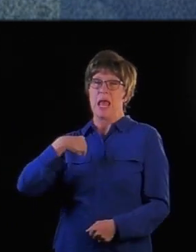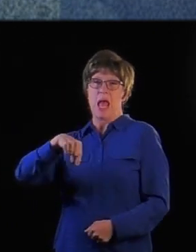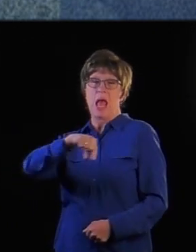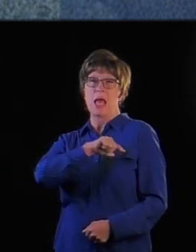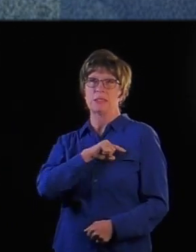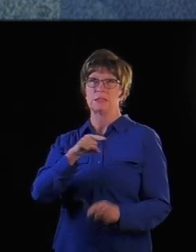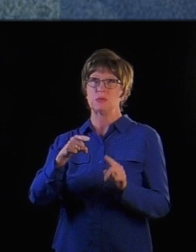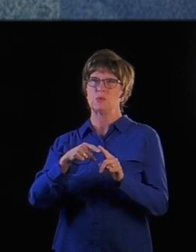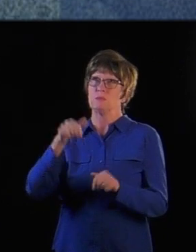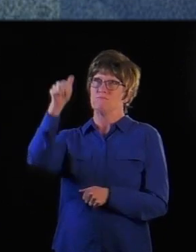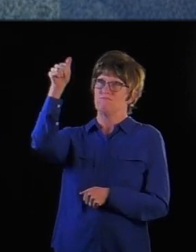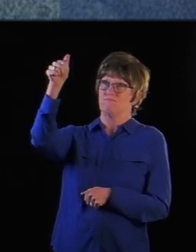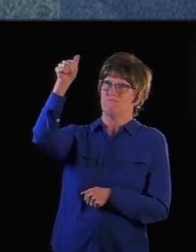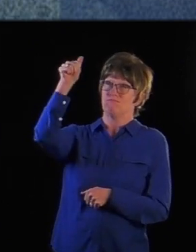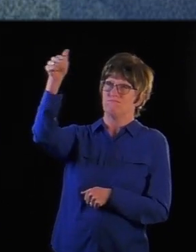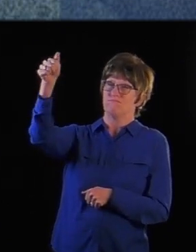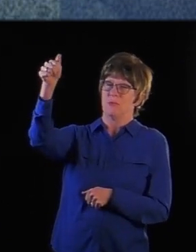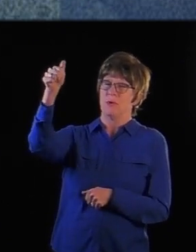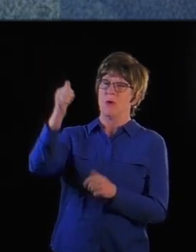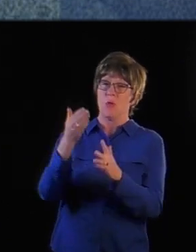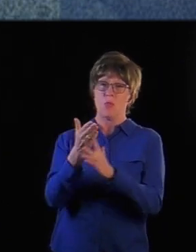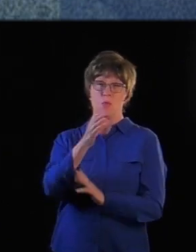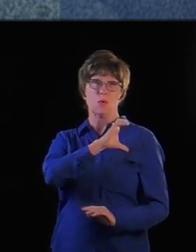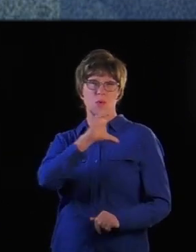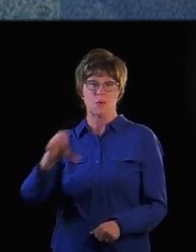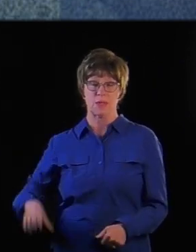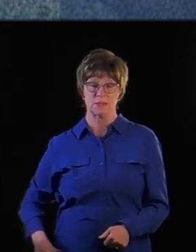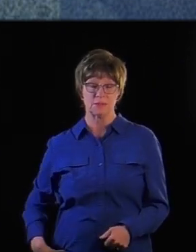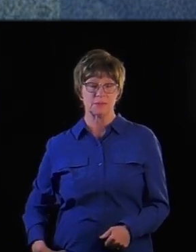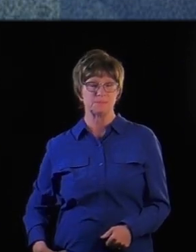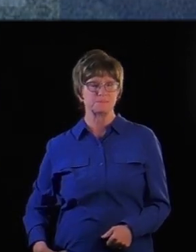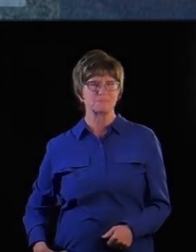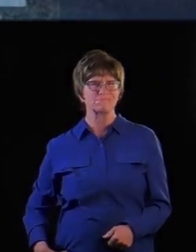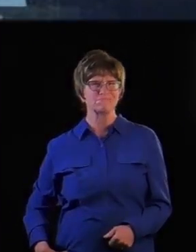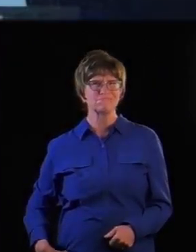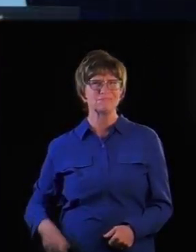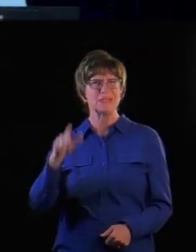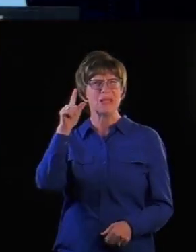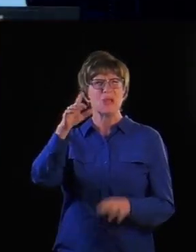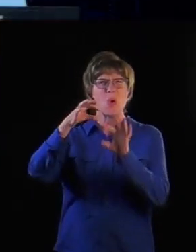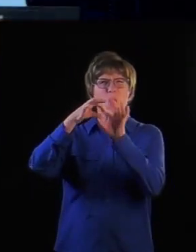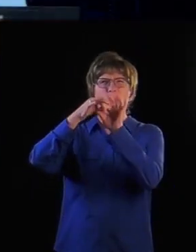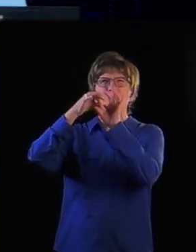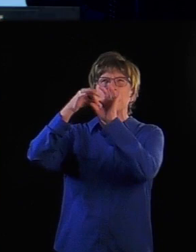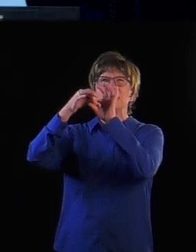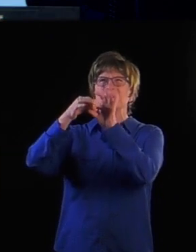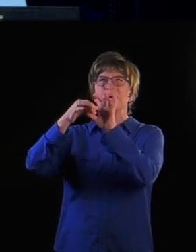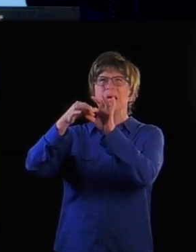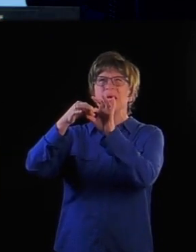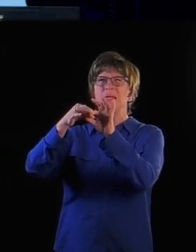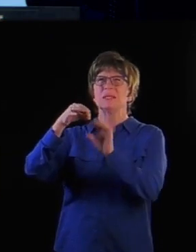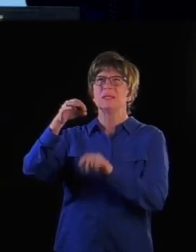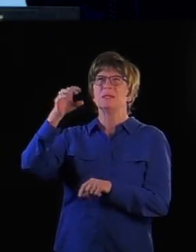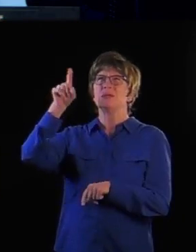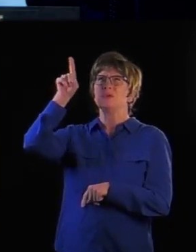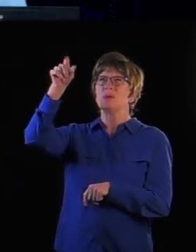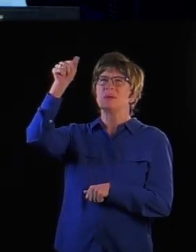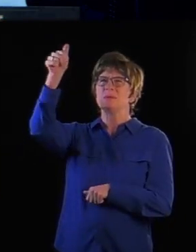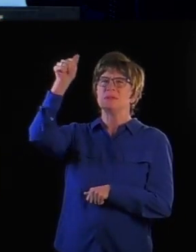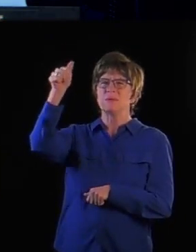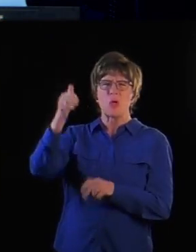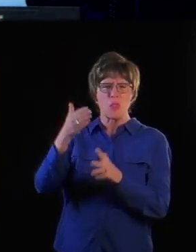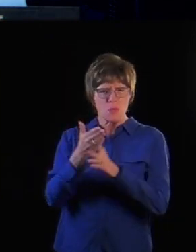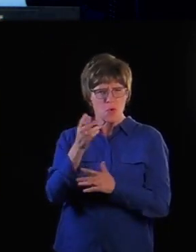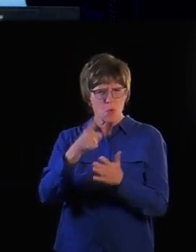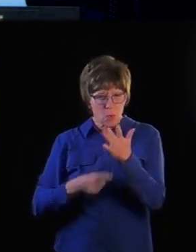to himself through Christ. Let me just stop there. He reconciled us to himself through Christ. In other words, through what Jesus